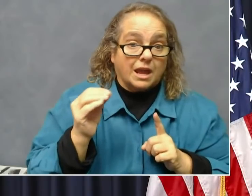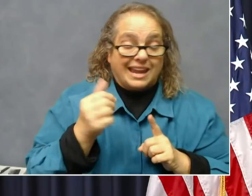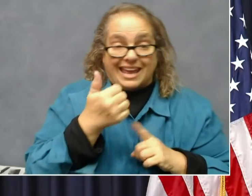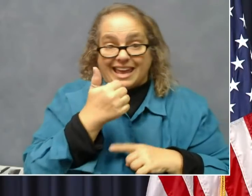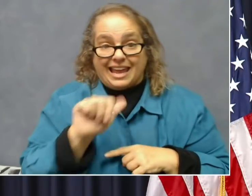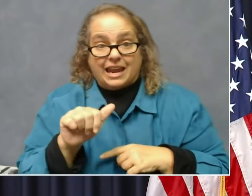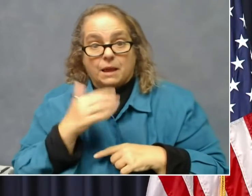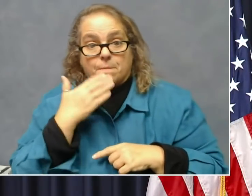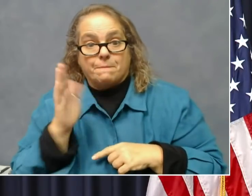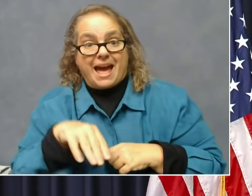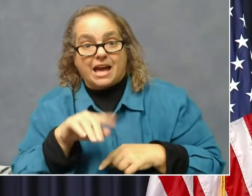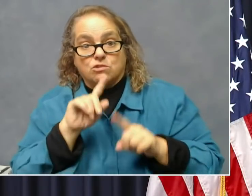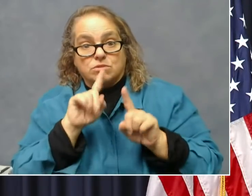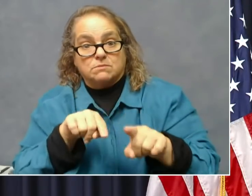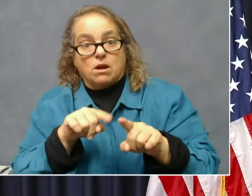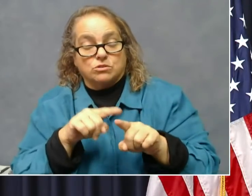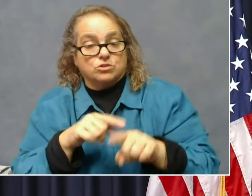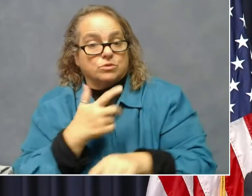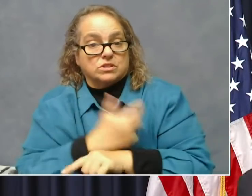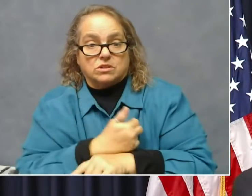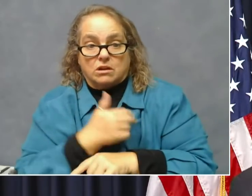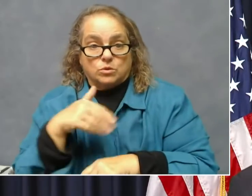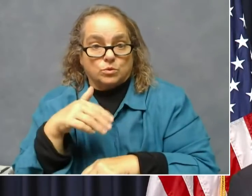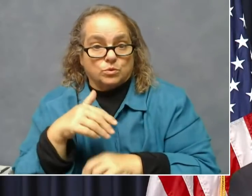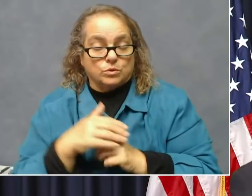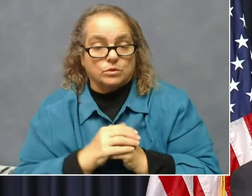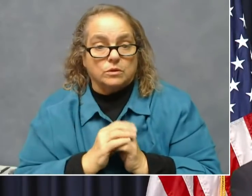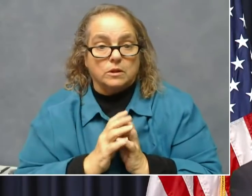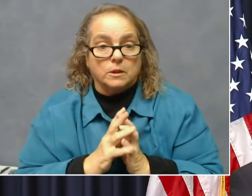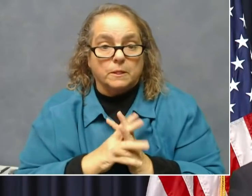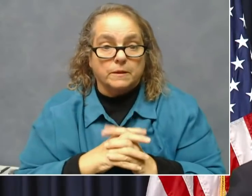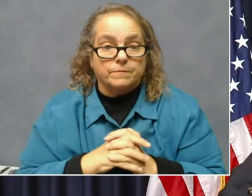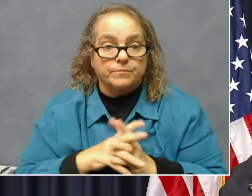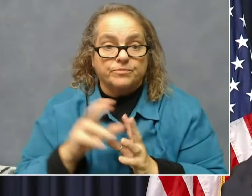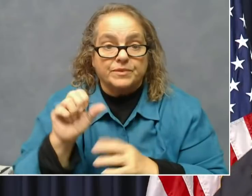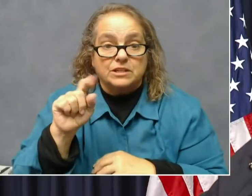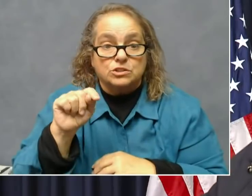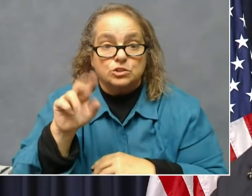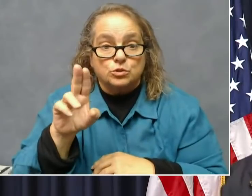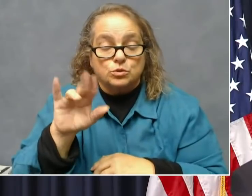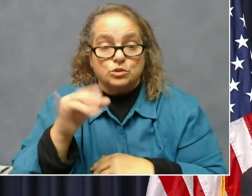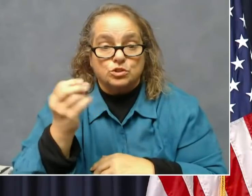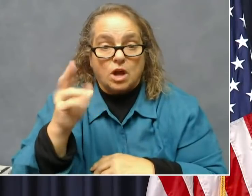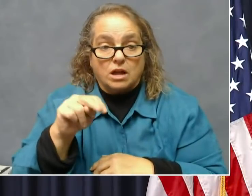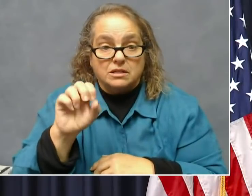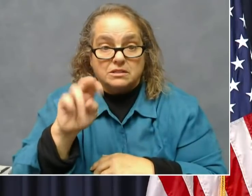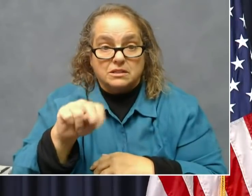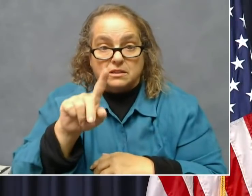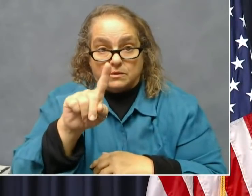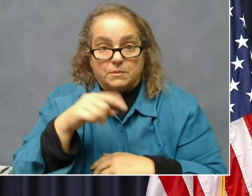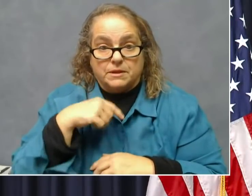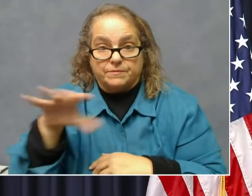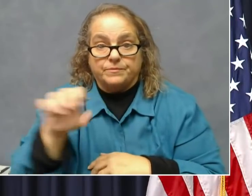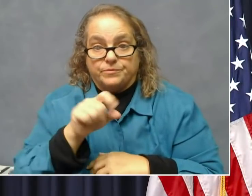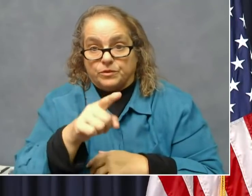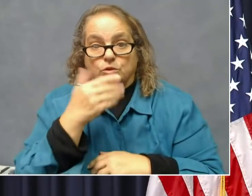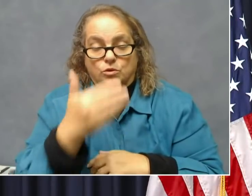reactions to this point. All right, next will be Stu Johnson, and I'm going to grab a sheet of paper as we bring